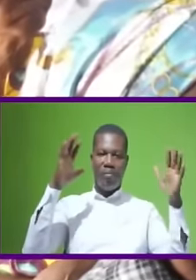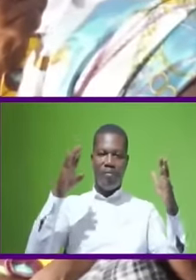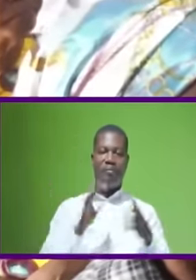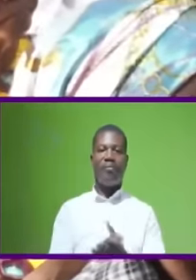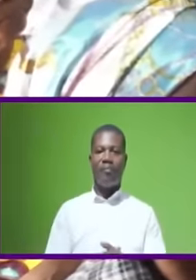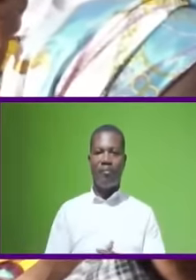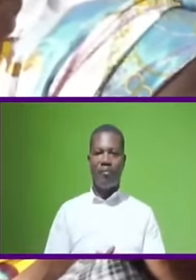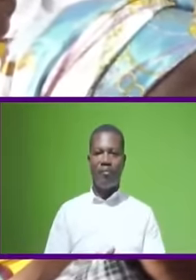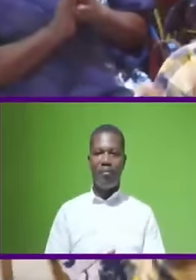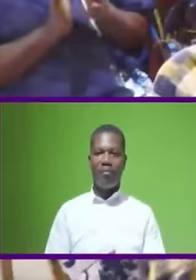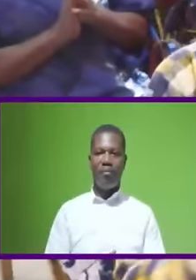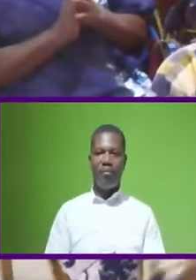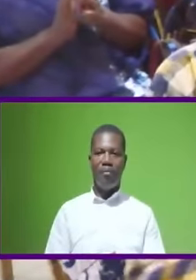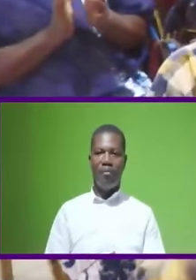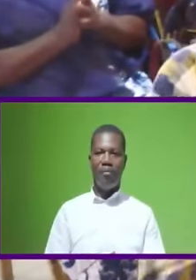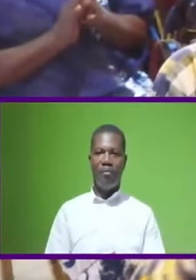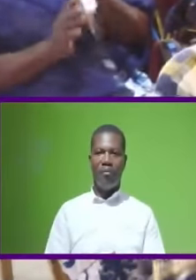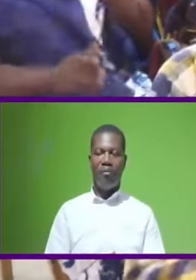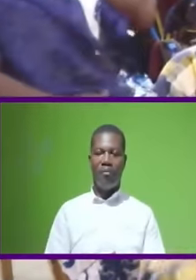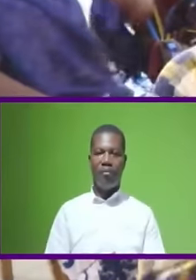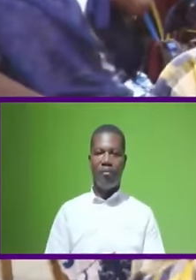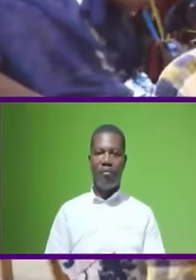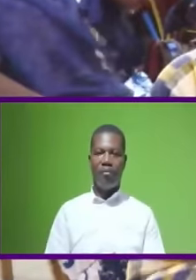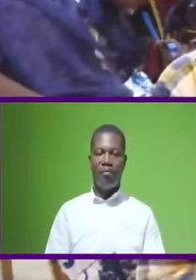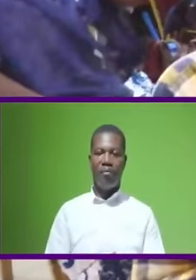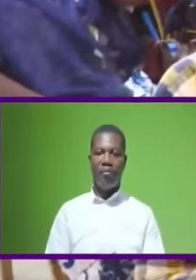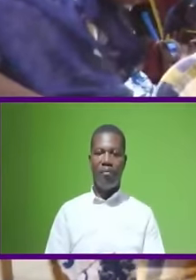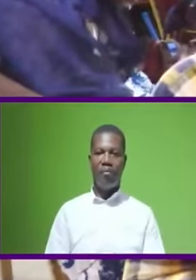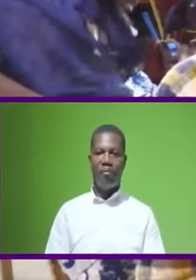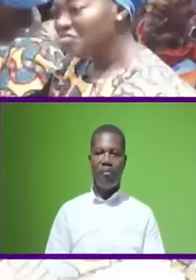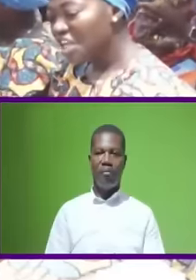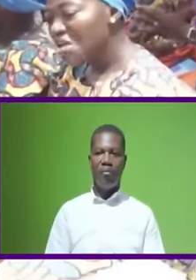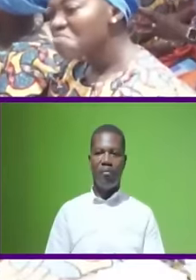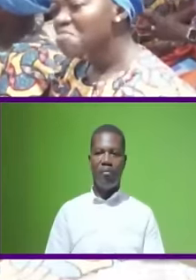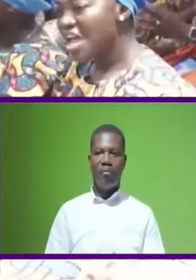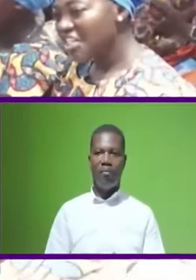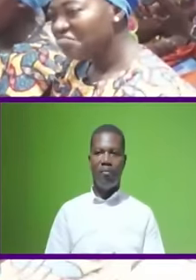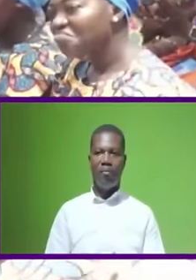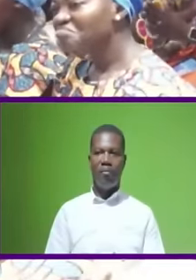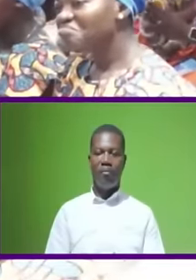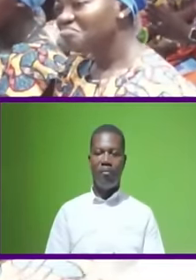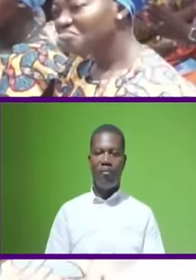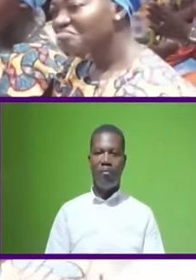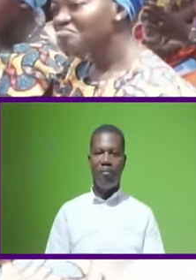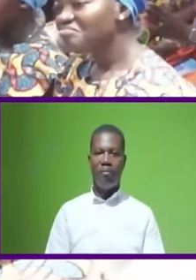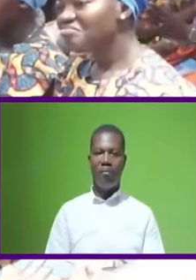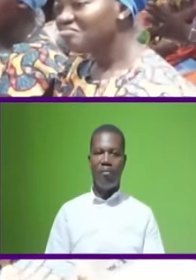the Philadelphians should say that they lack anything.